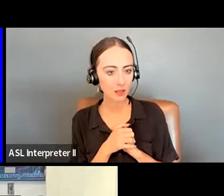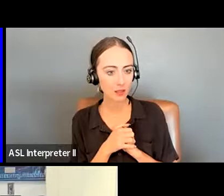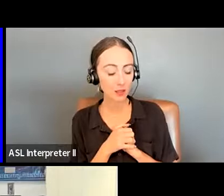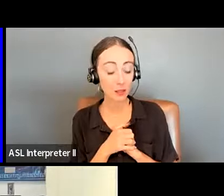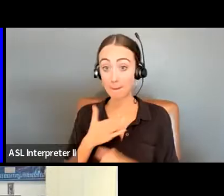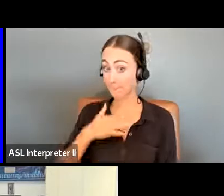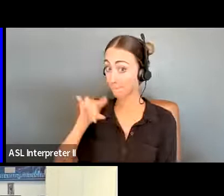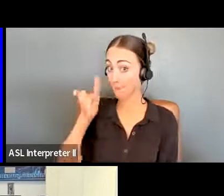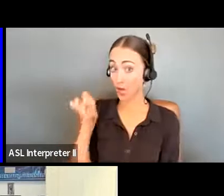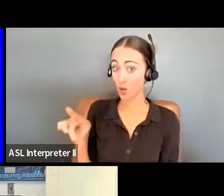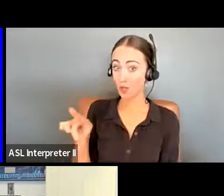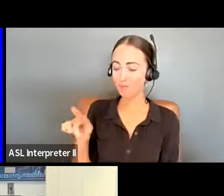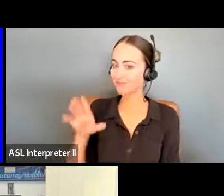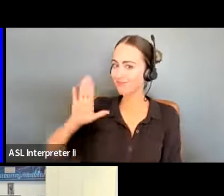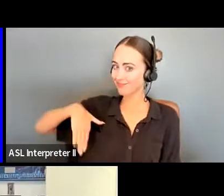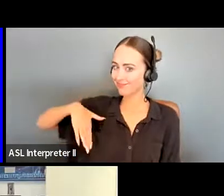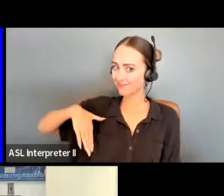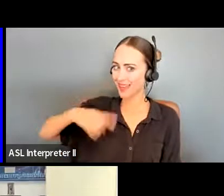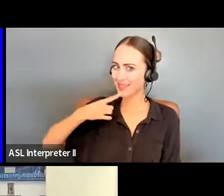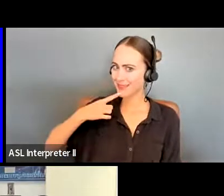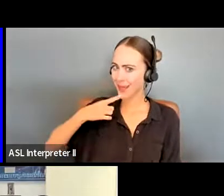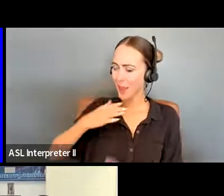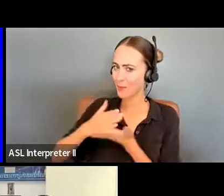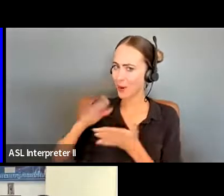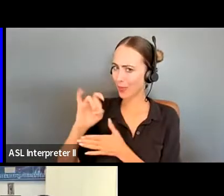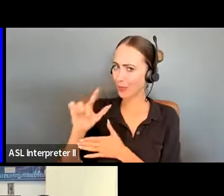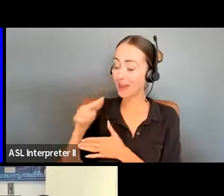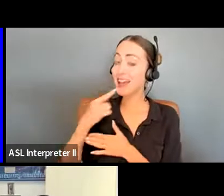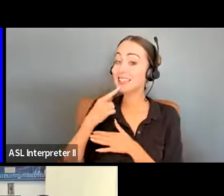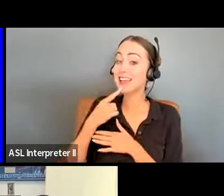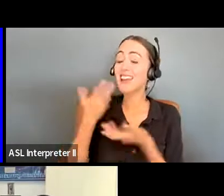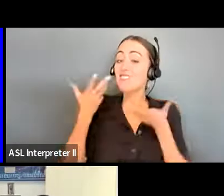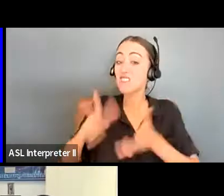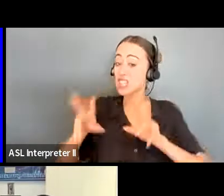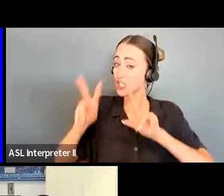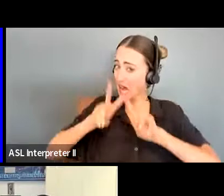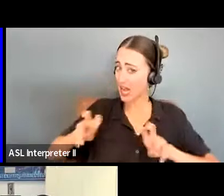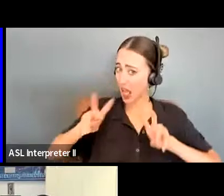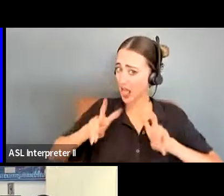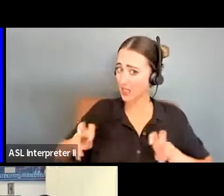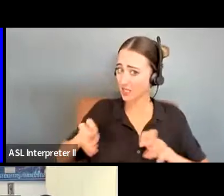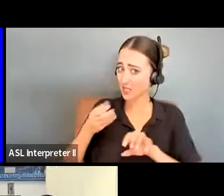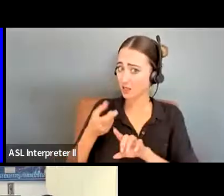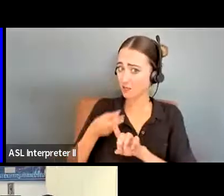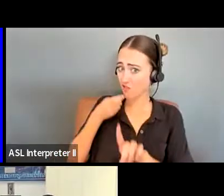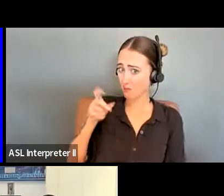My question, I didn't ask what part of the bill. Has there been an analysis by DDOT